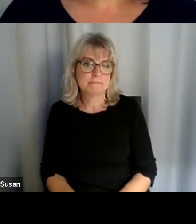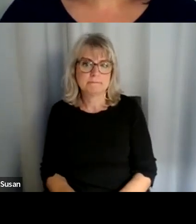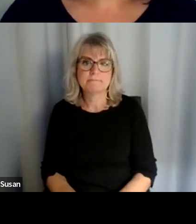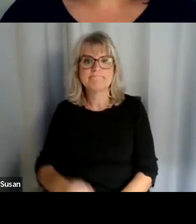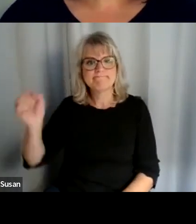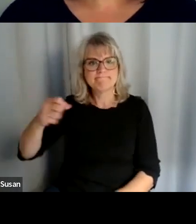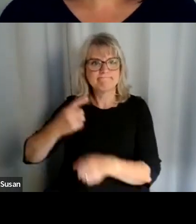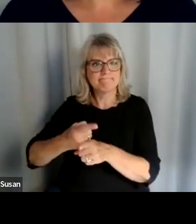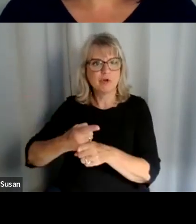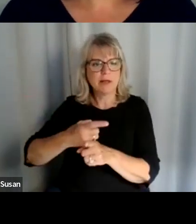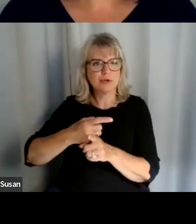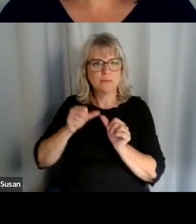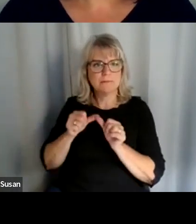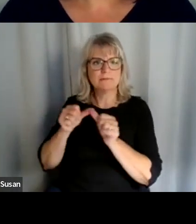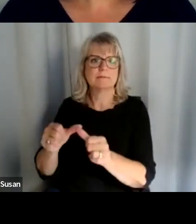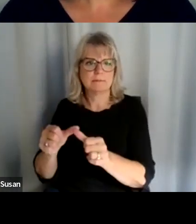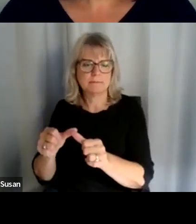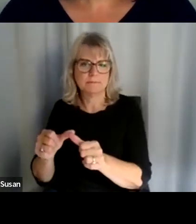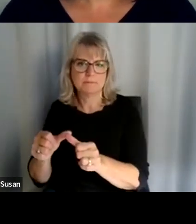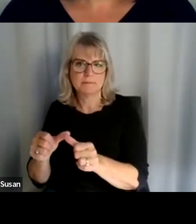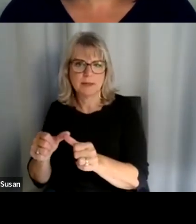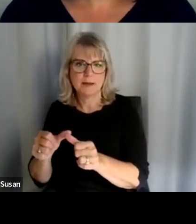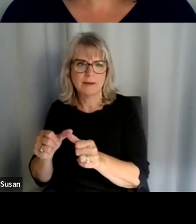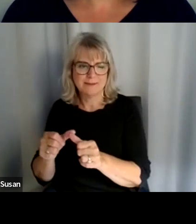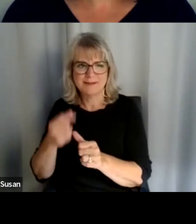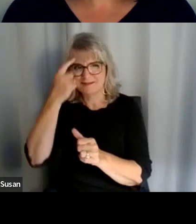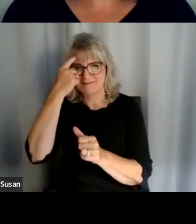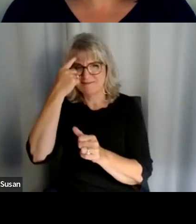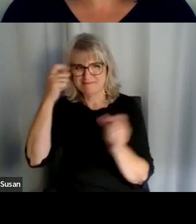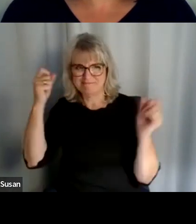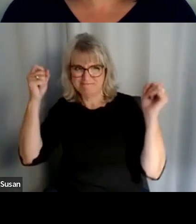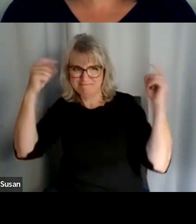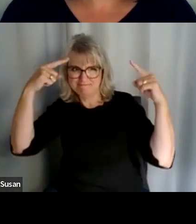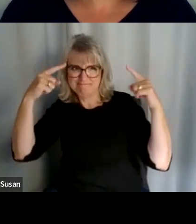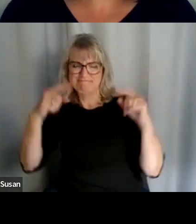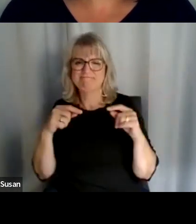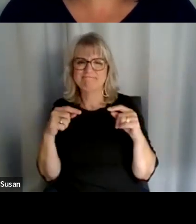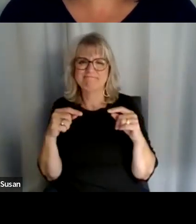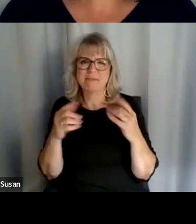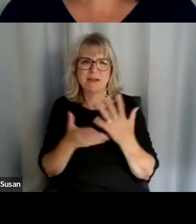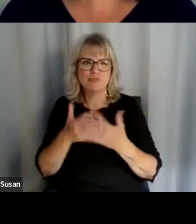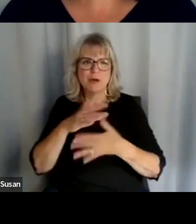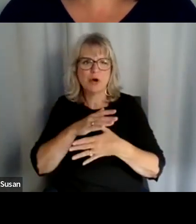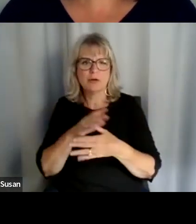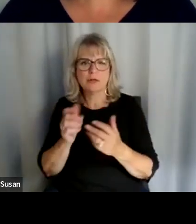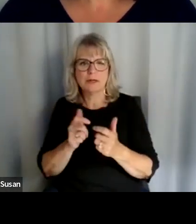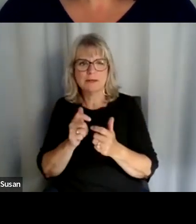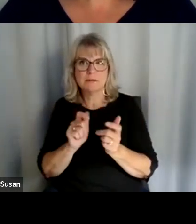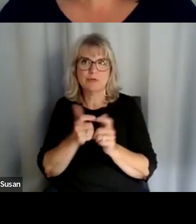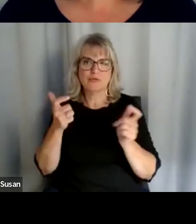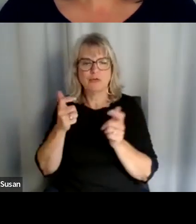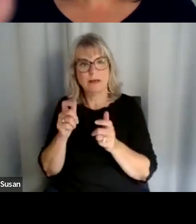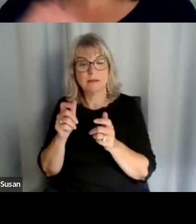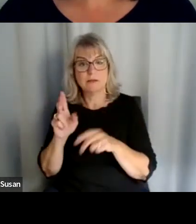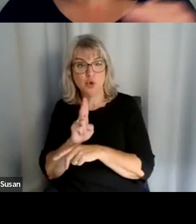Yeah, and just to piggyback off of that, I was thinking along the same lines of prioritizing greatest uses and greatest impact.